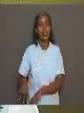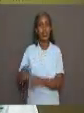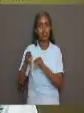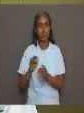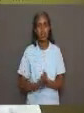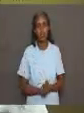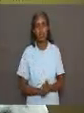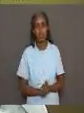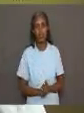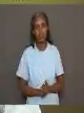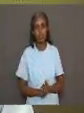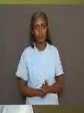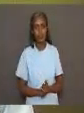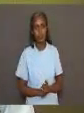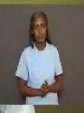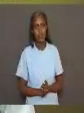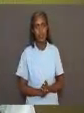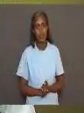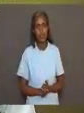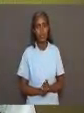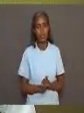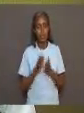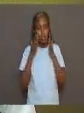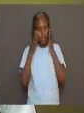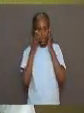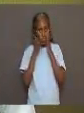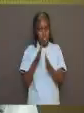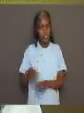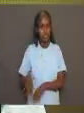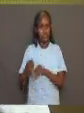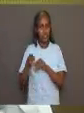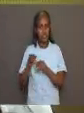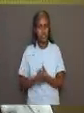students. Pay close attention, students.